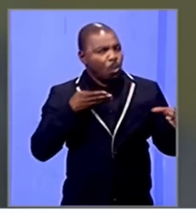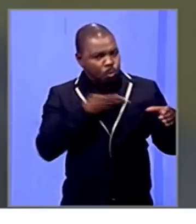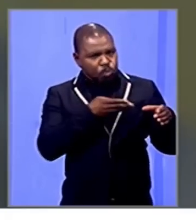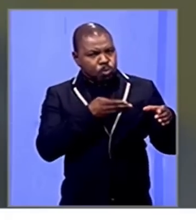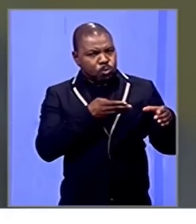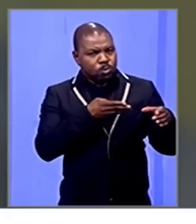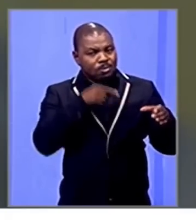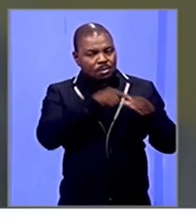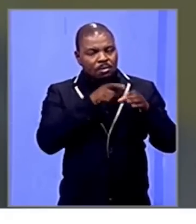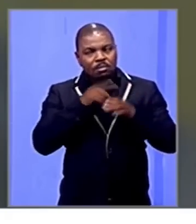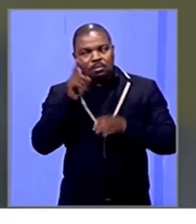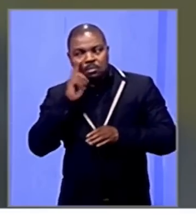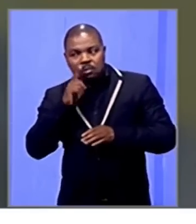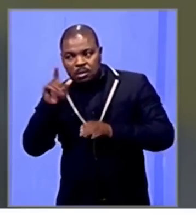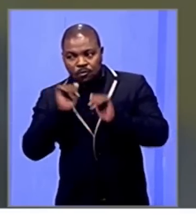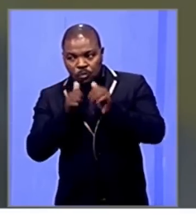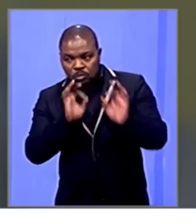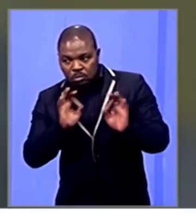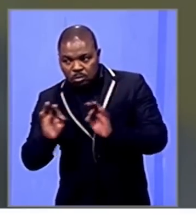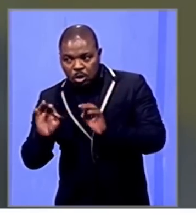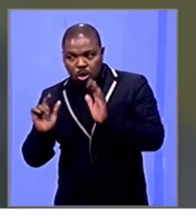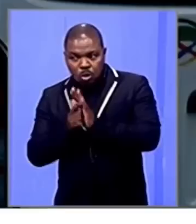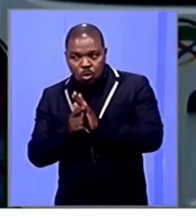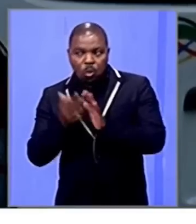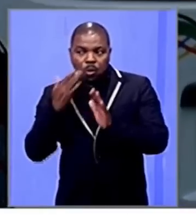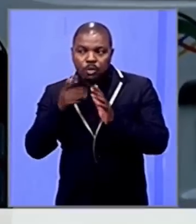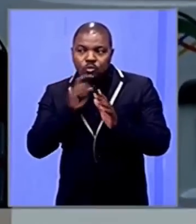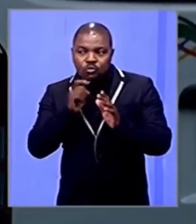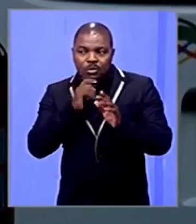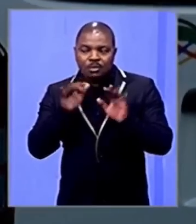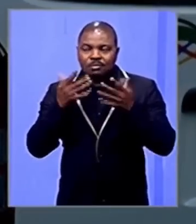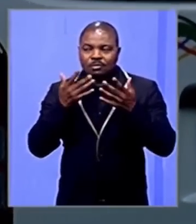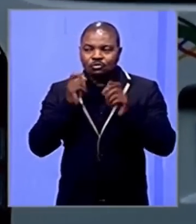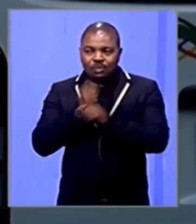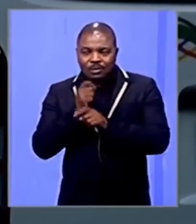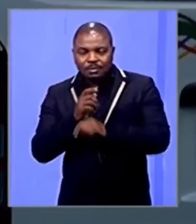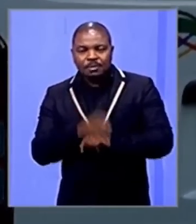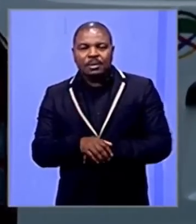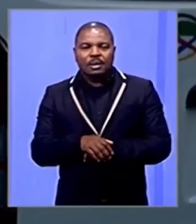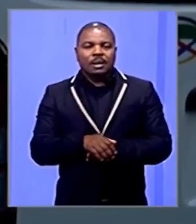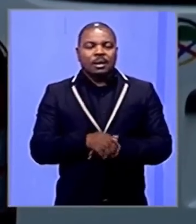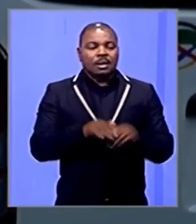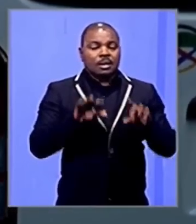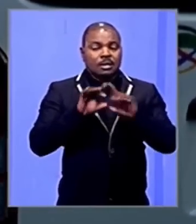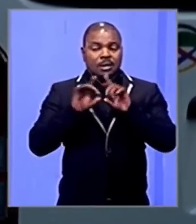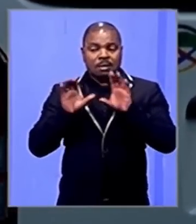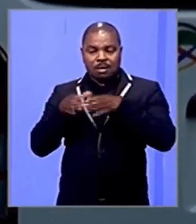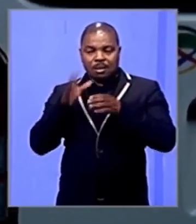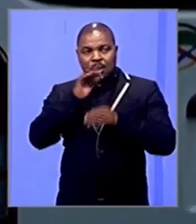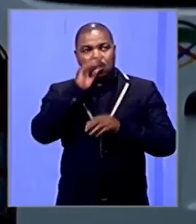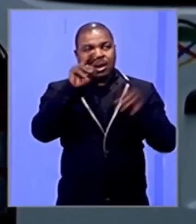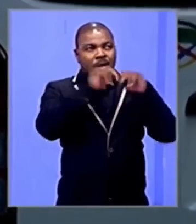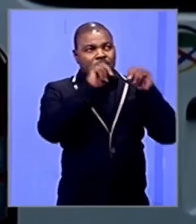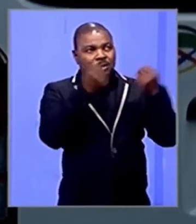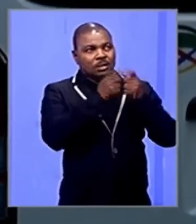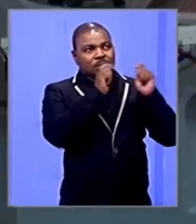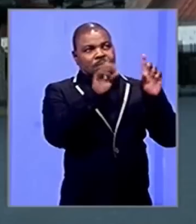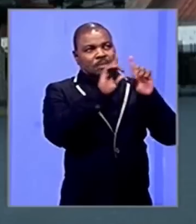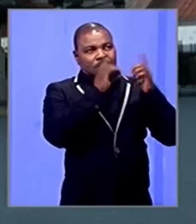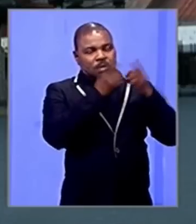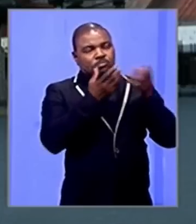with compliance matters related to public transport. Mokgatlo o re tla kopa bonamodi kantorong ya naha ya lefapha la